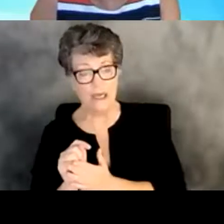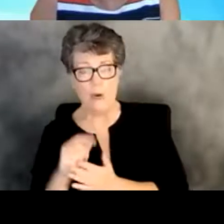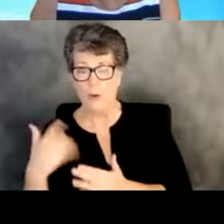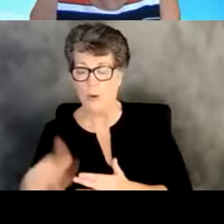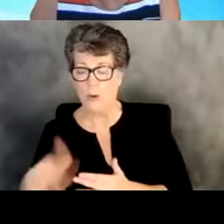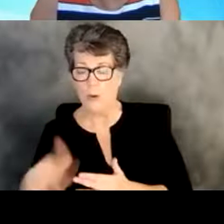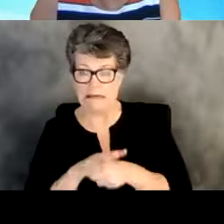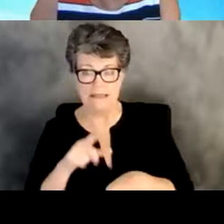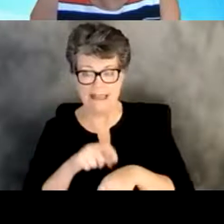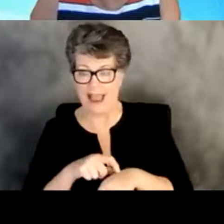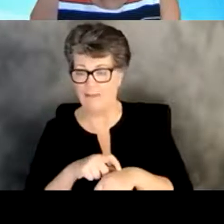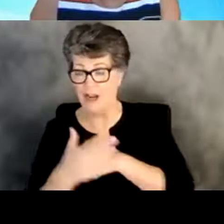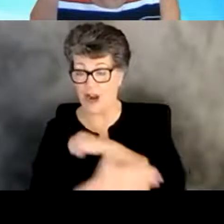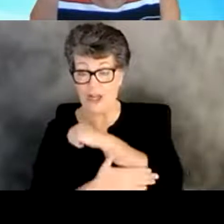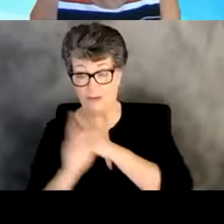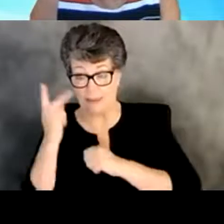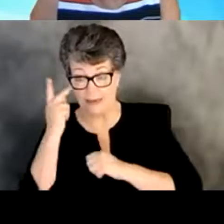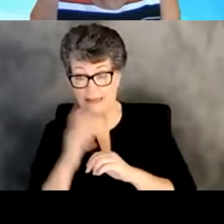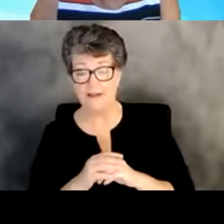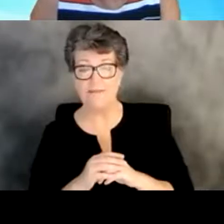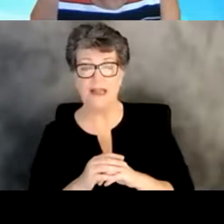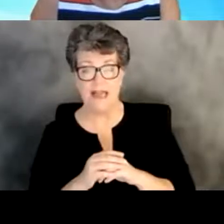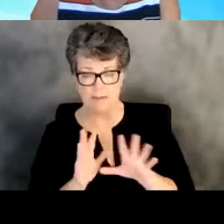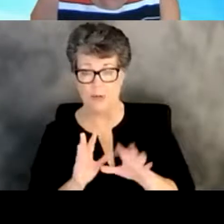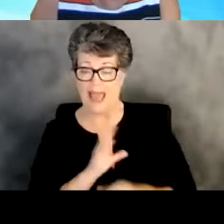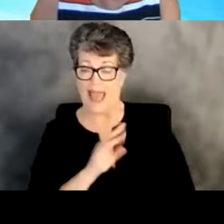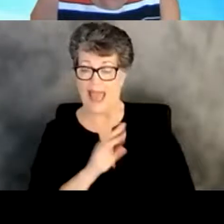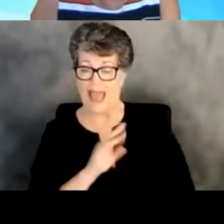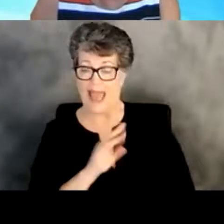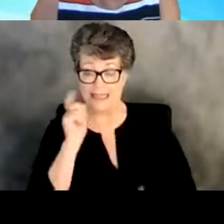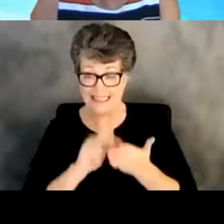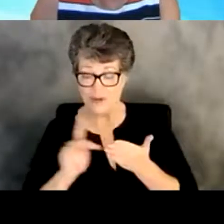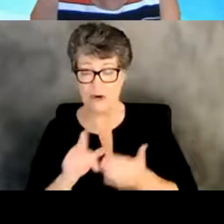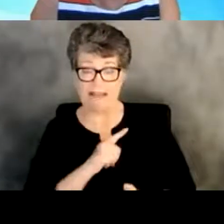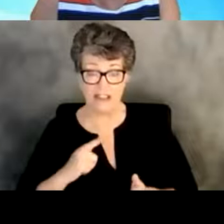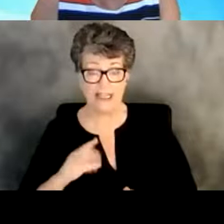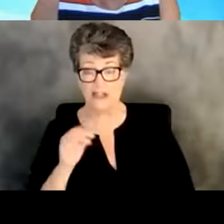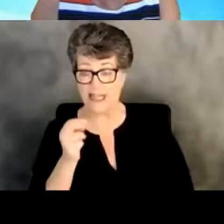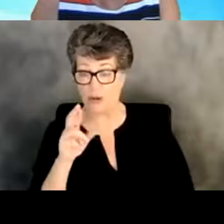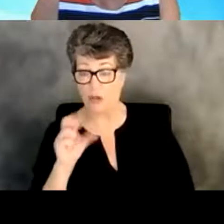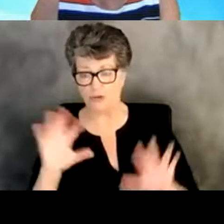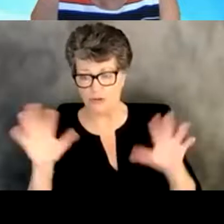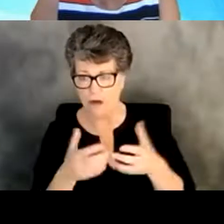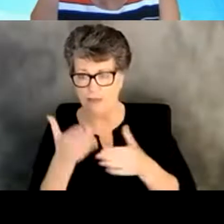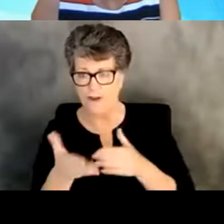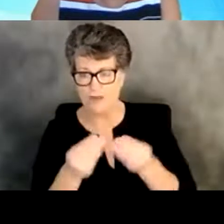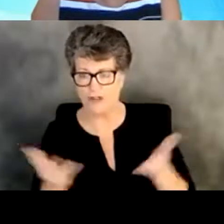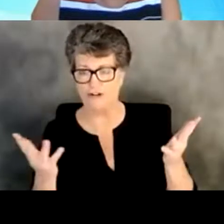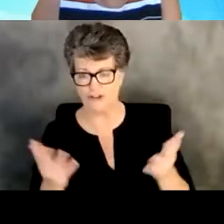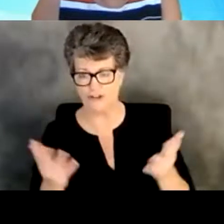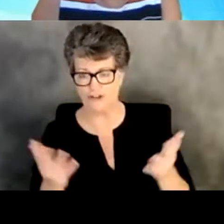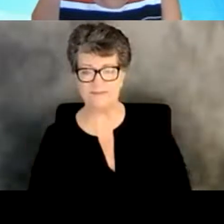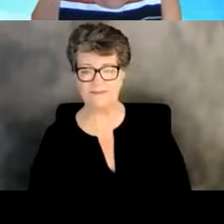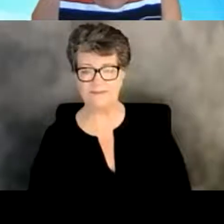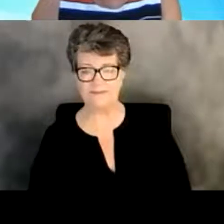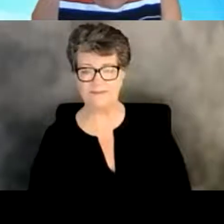in our community, our country politically. But nonetheless, we had cabinet secretaries, legislators, stakeholders all there for the launch and the summit. And